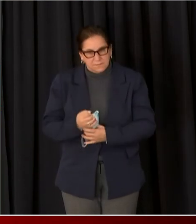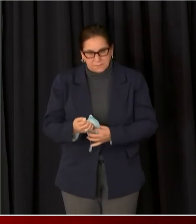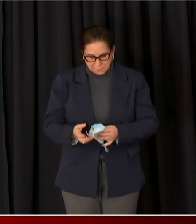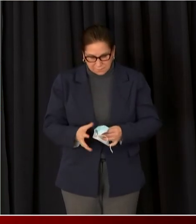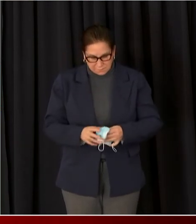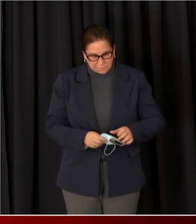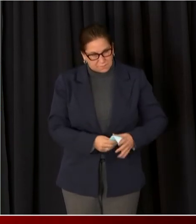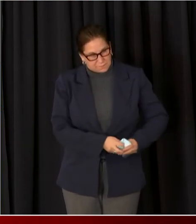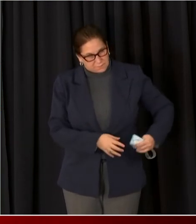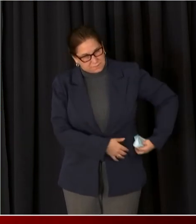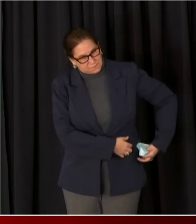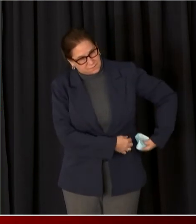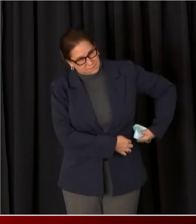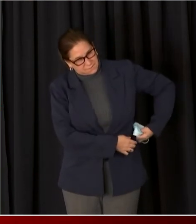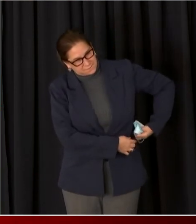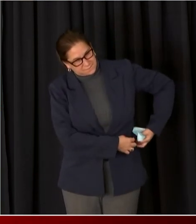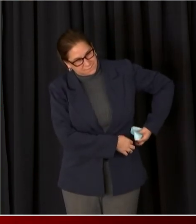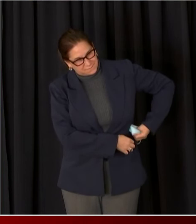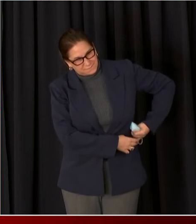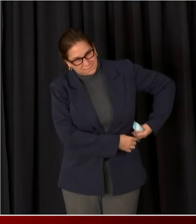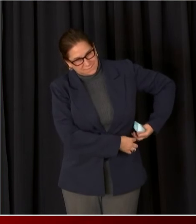resume following the announcement.